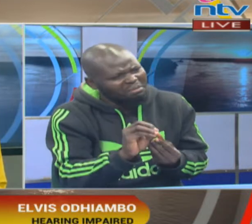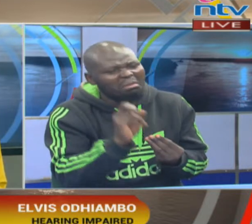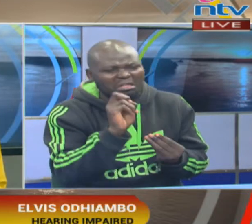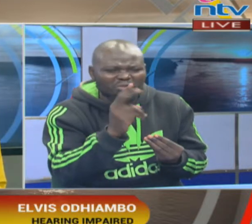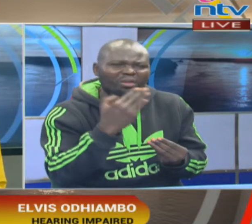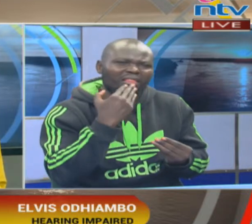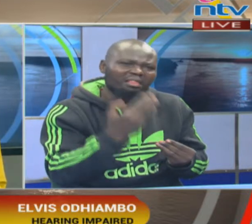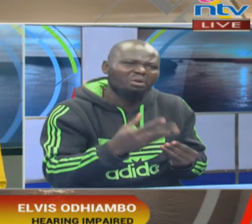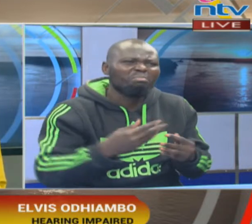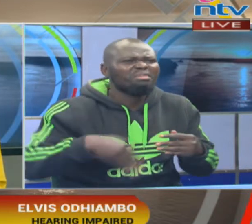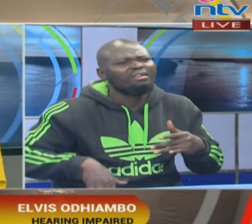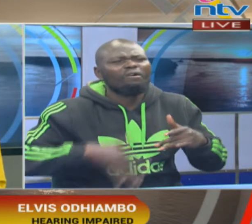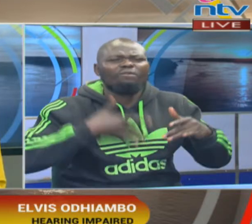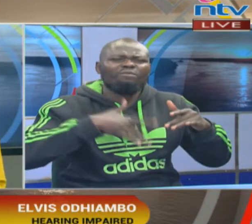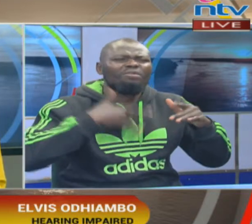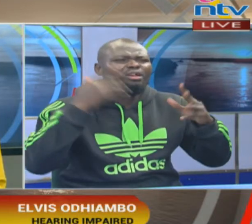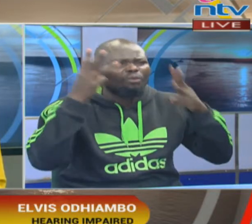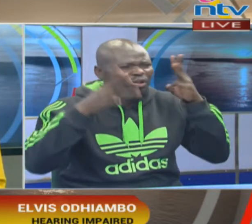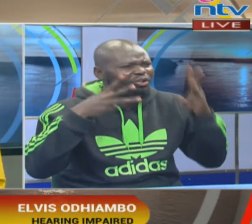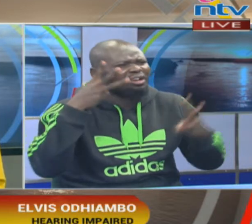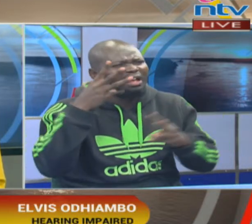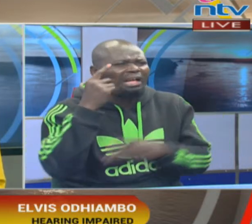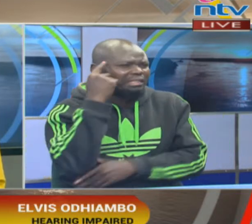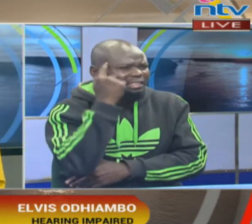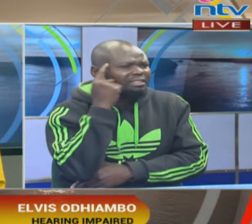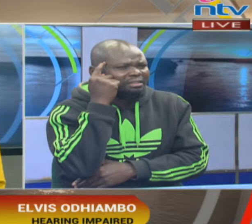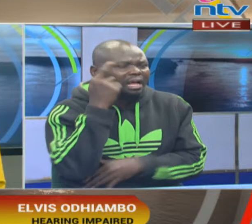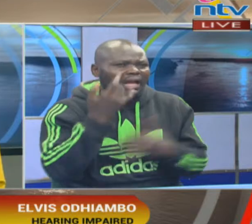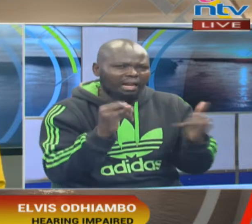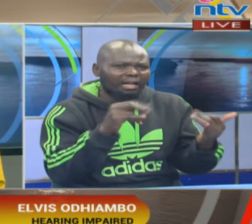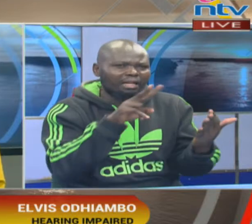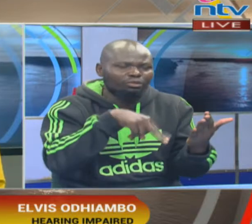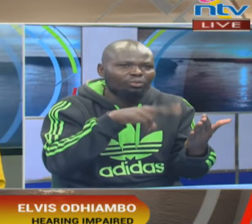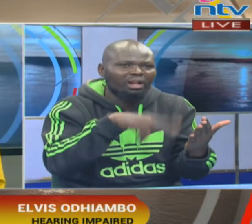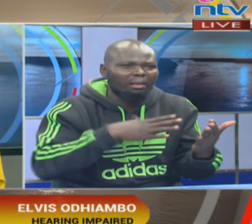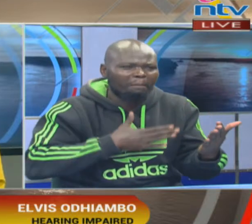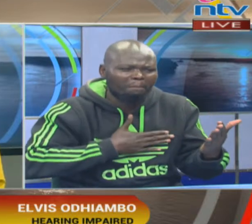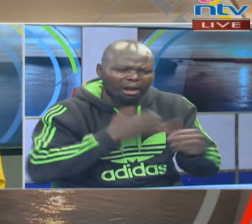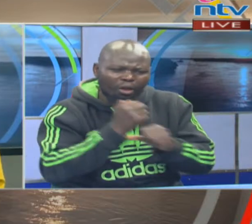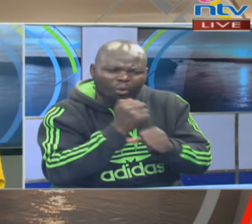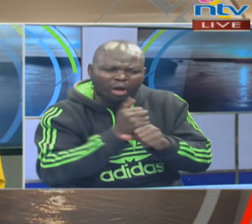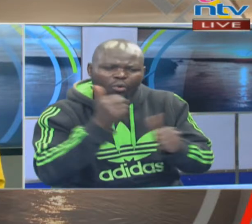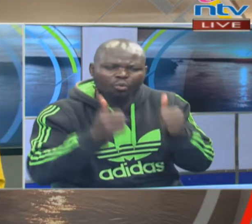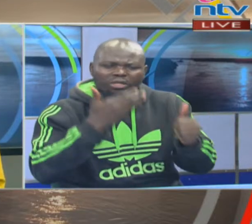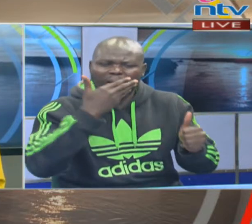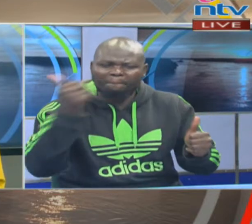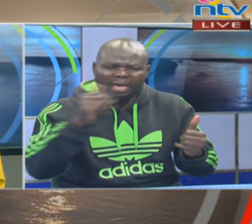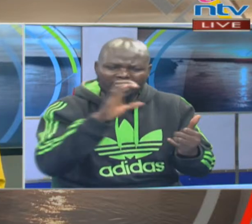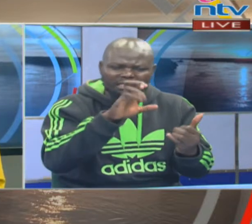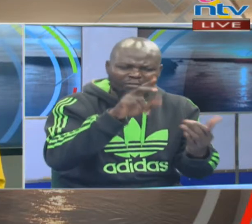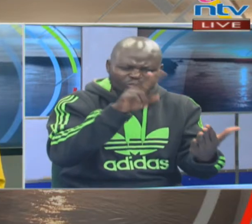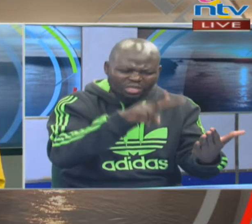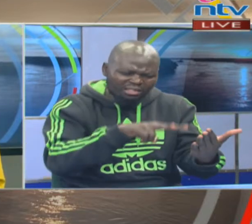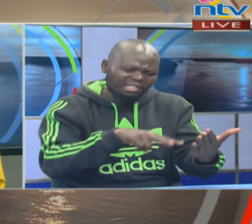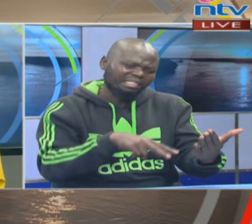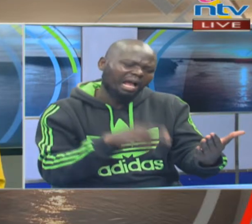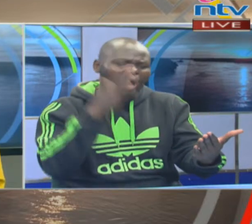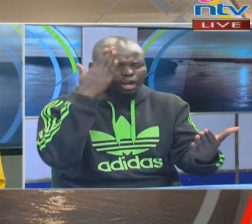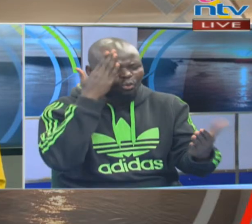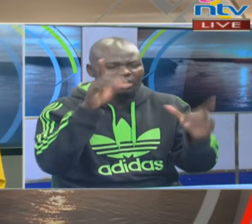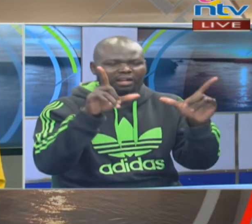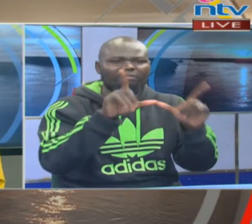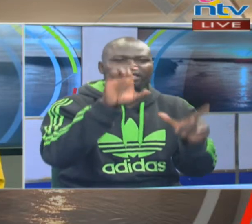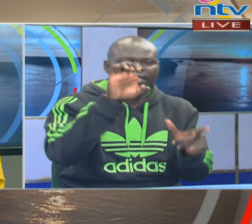shillings to go and take lunch. Yes, you say thank you, but that was not my thing, what I wanted. Me, I wanted the